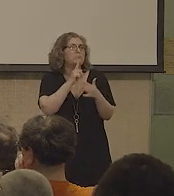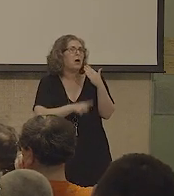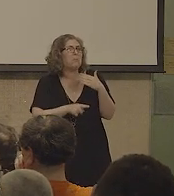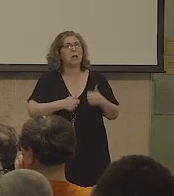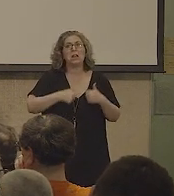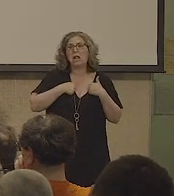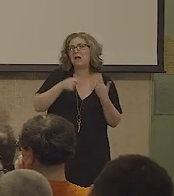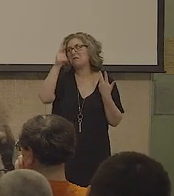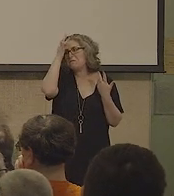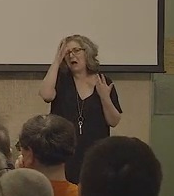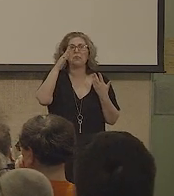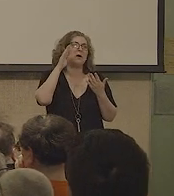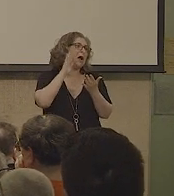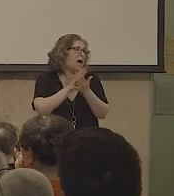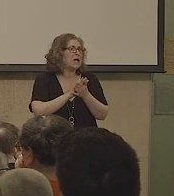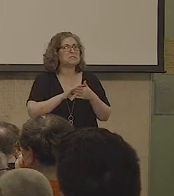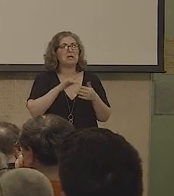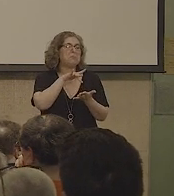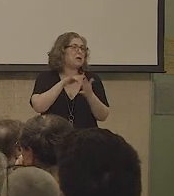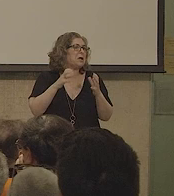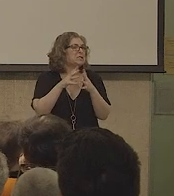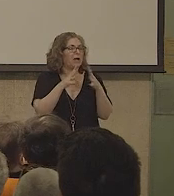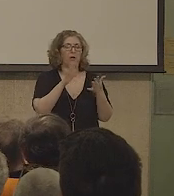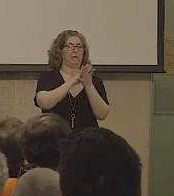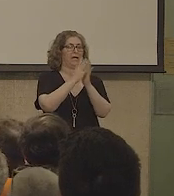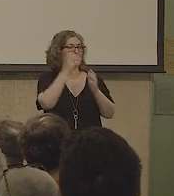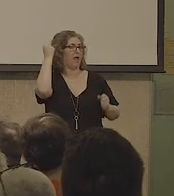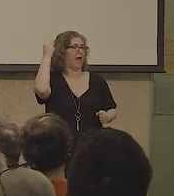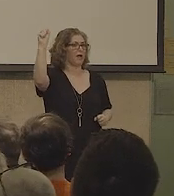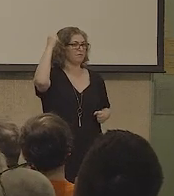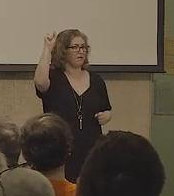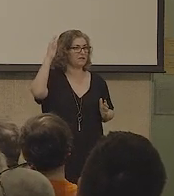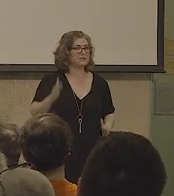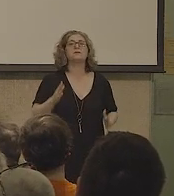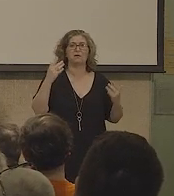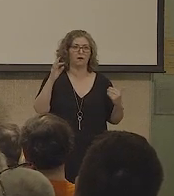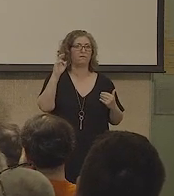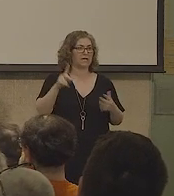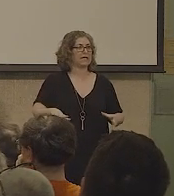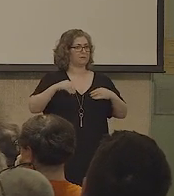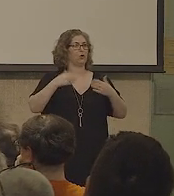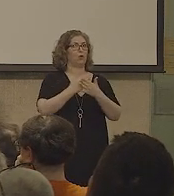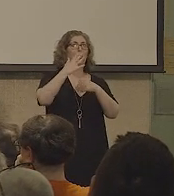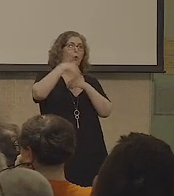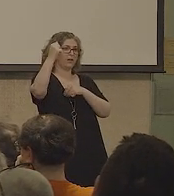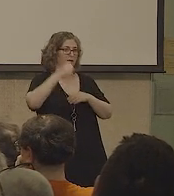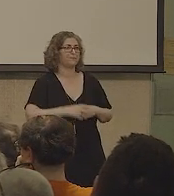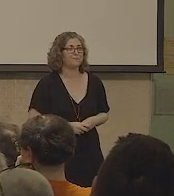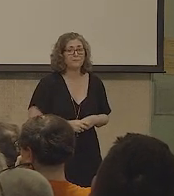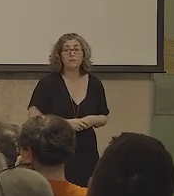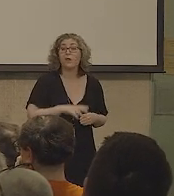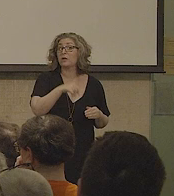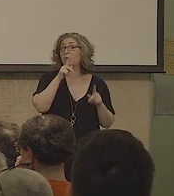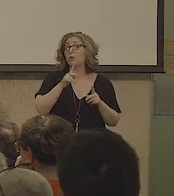middle-class American to steadfast activist, Fred Guttenberg has accepted a new calling." Another